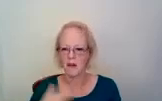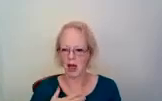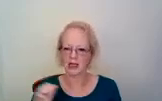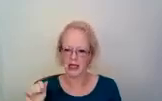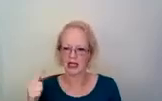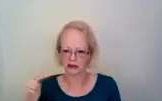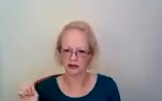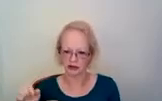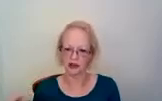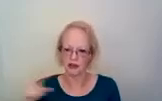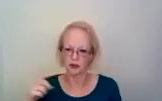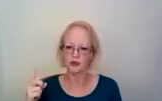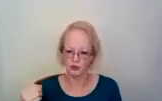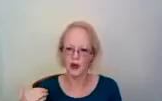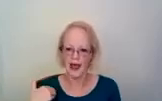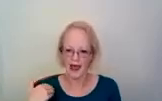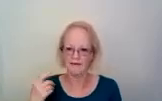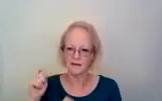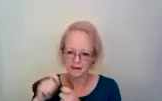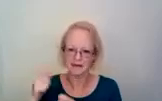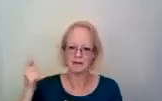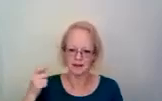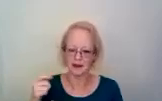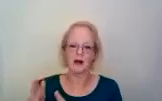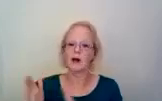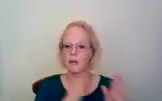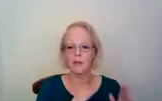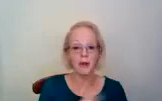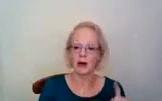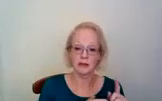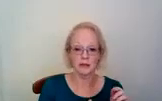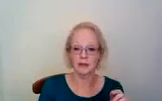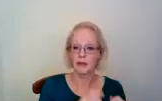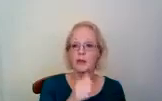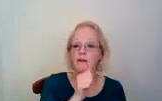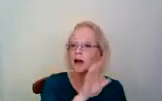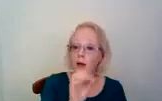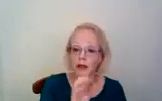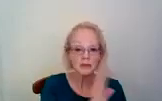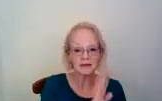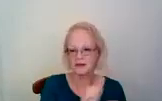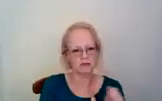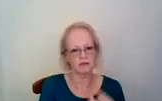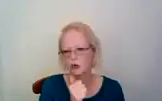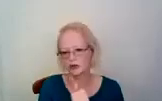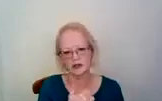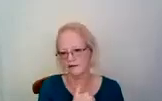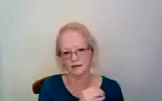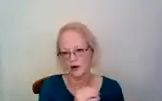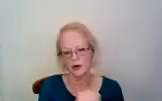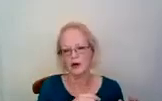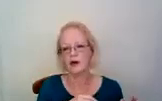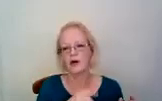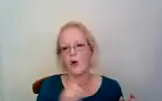who do have access to a defined benefit pension, but that most people do not work in the government. Maybe that's